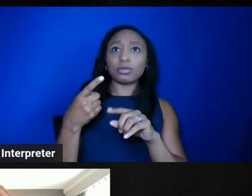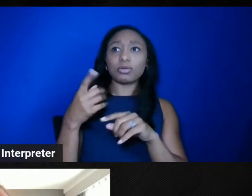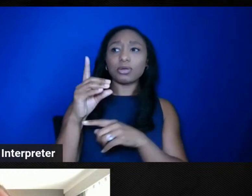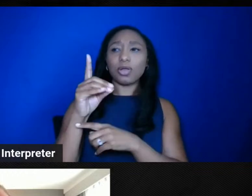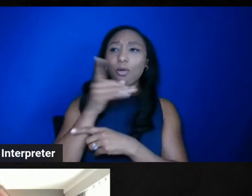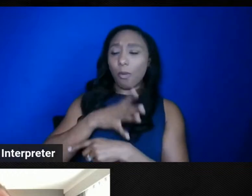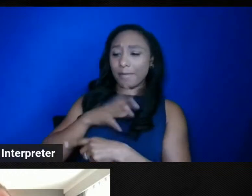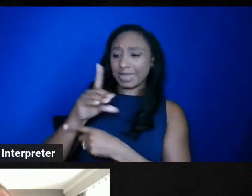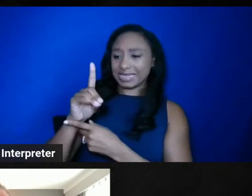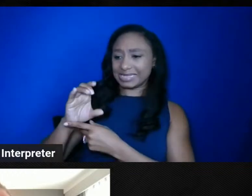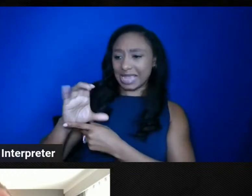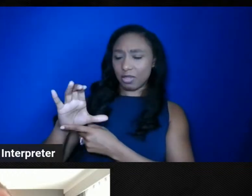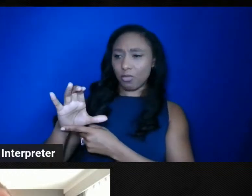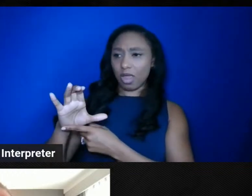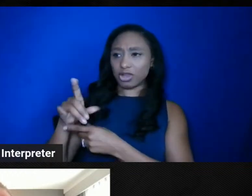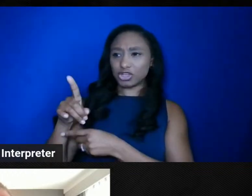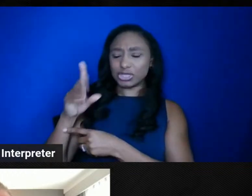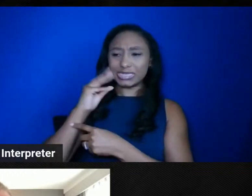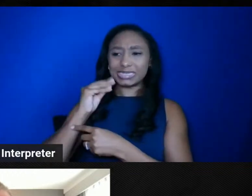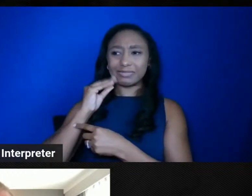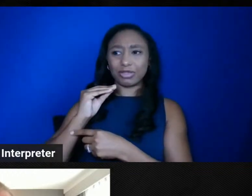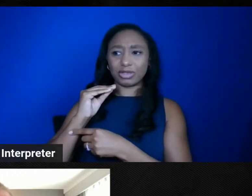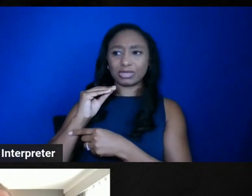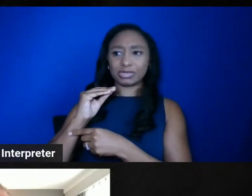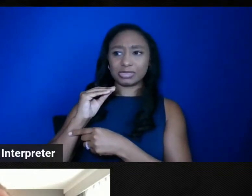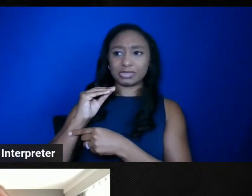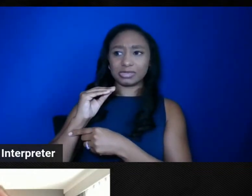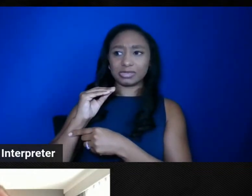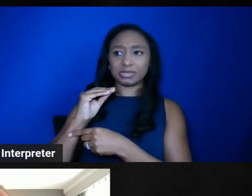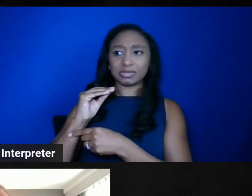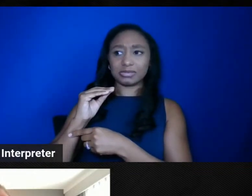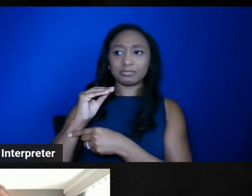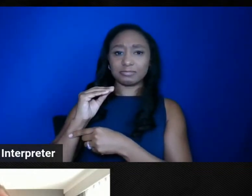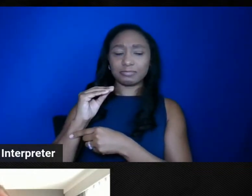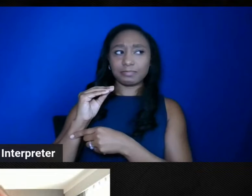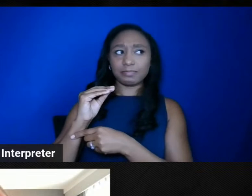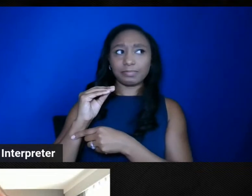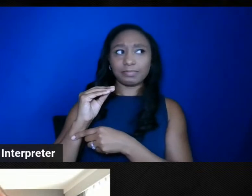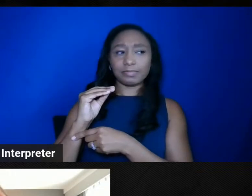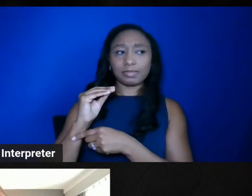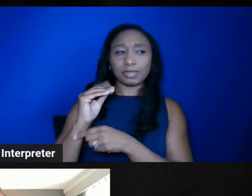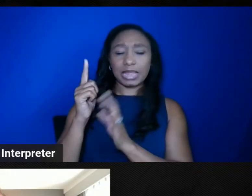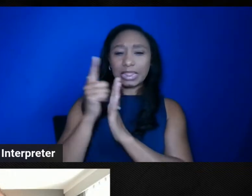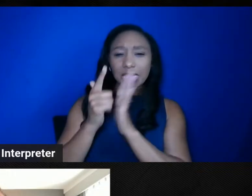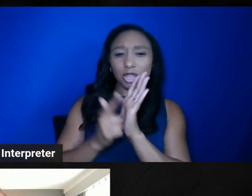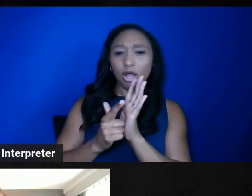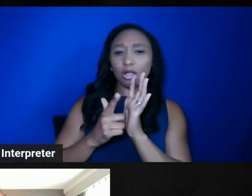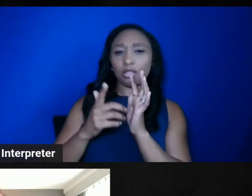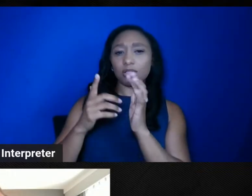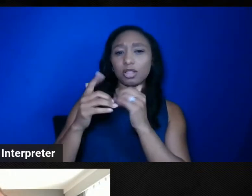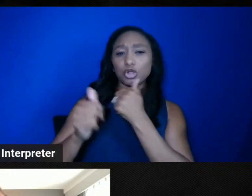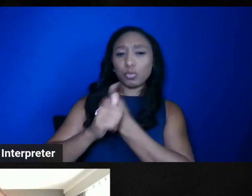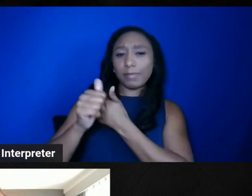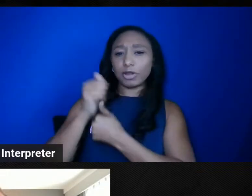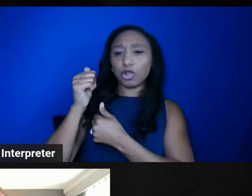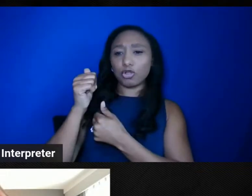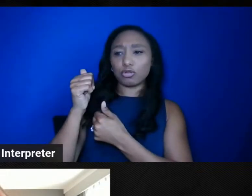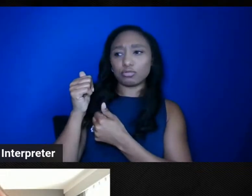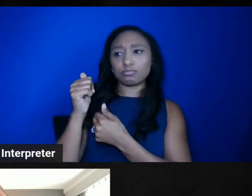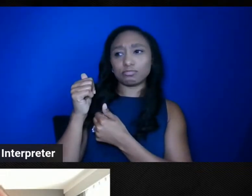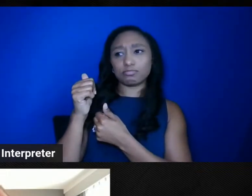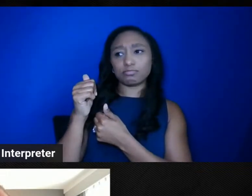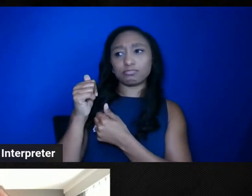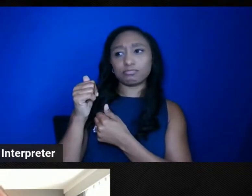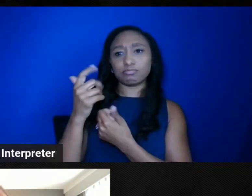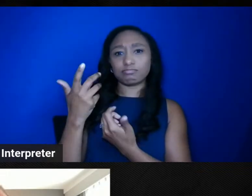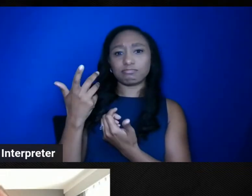jail facing charges for slave trading. Her name was Patty Cannon, which many people